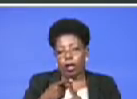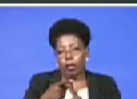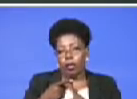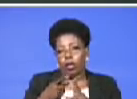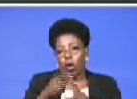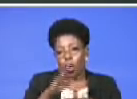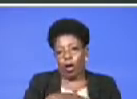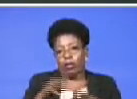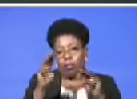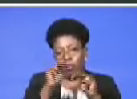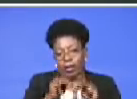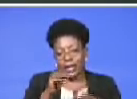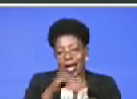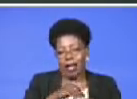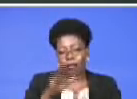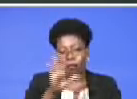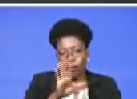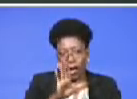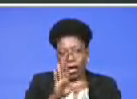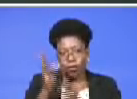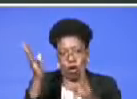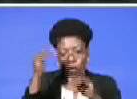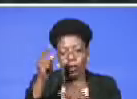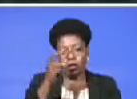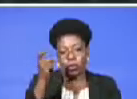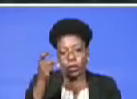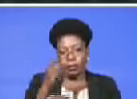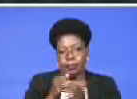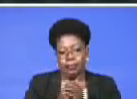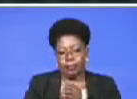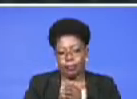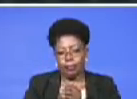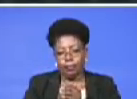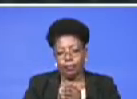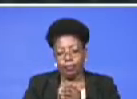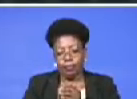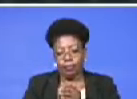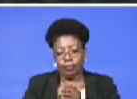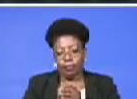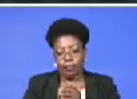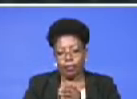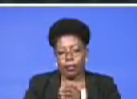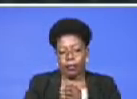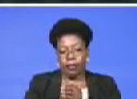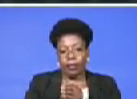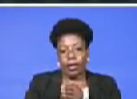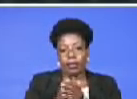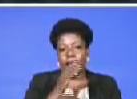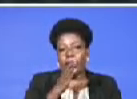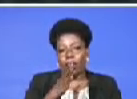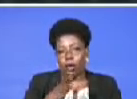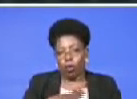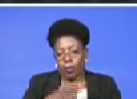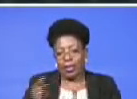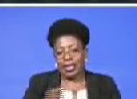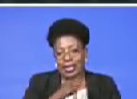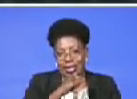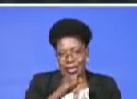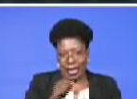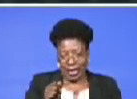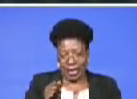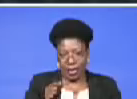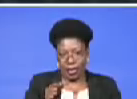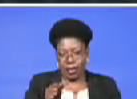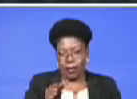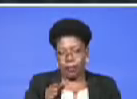p.m., hoping to punch their 3rd straight bid. And the Mid-Eastern Athletic Conference Women's Tennis Tournament also on court today in